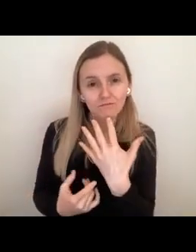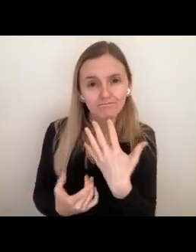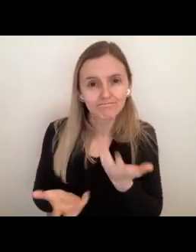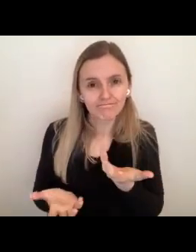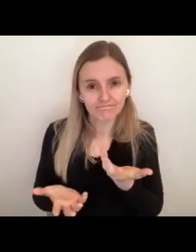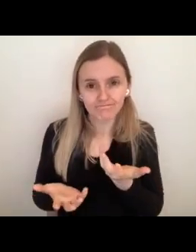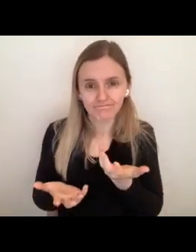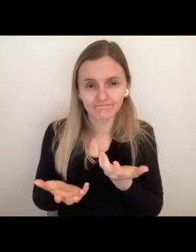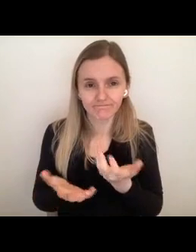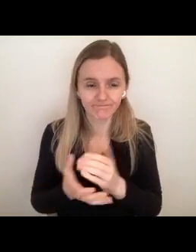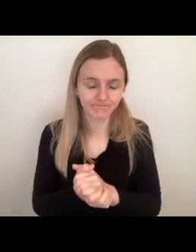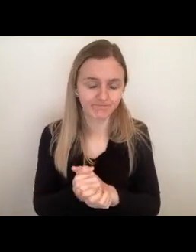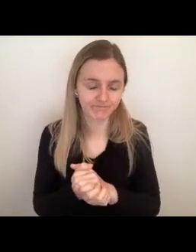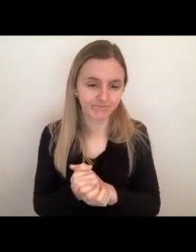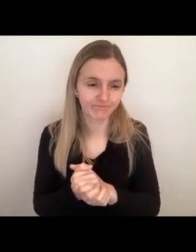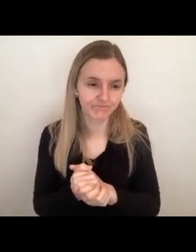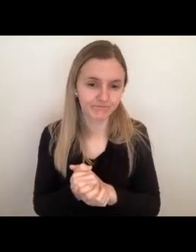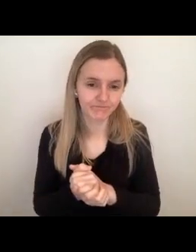in with these skills.